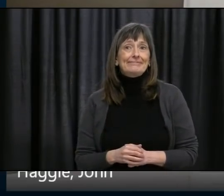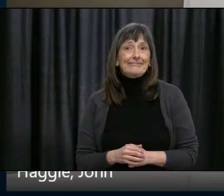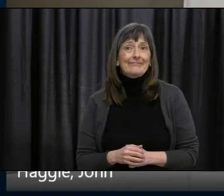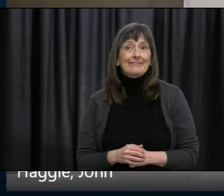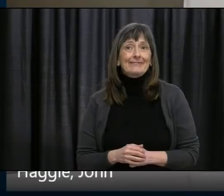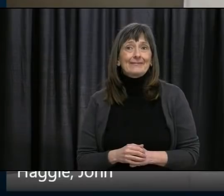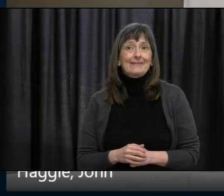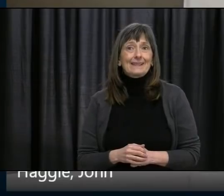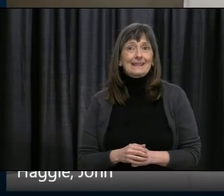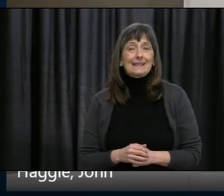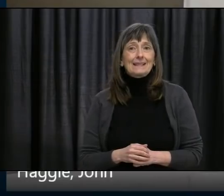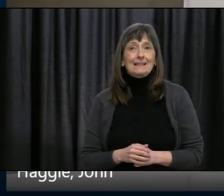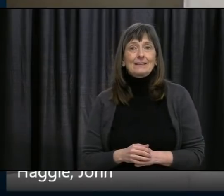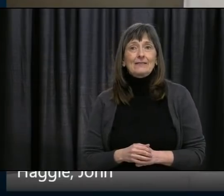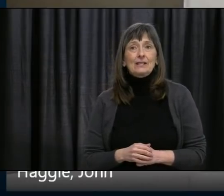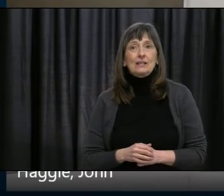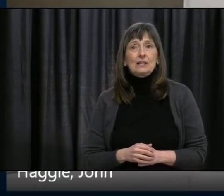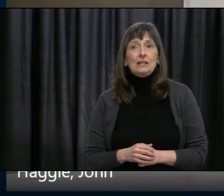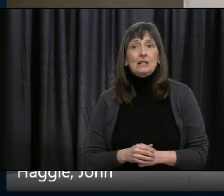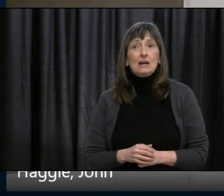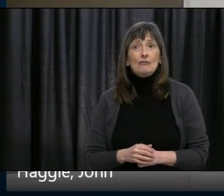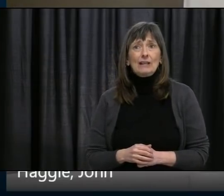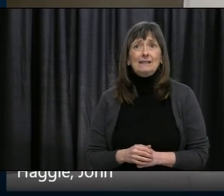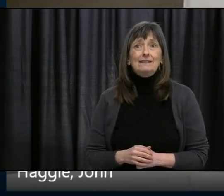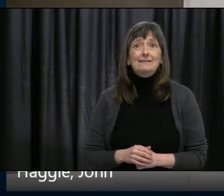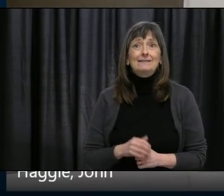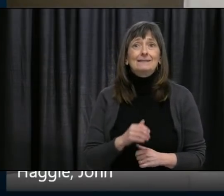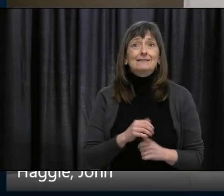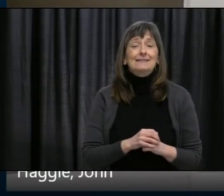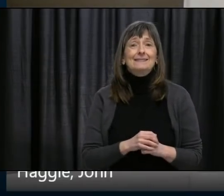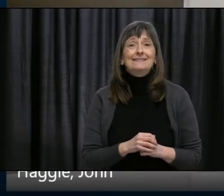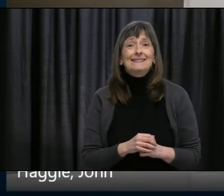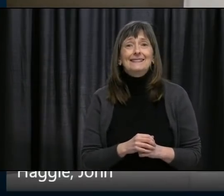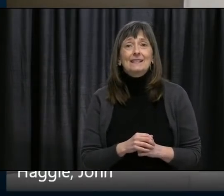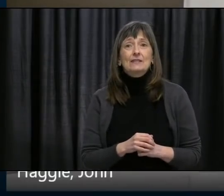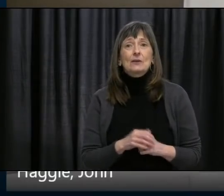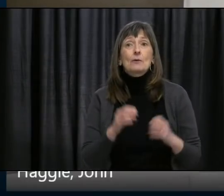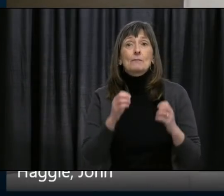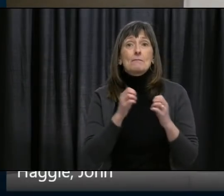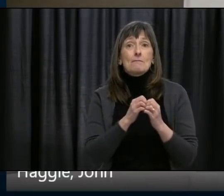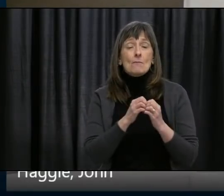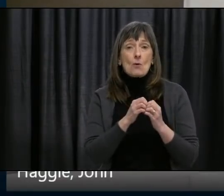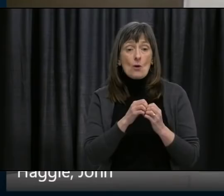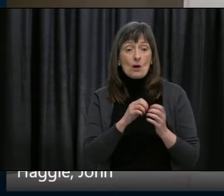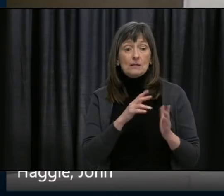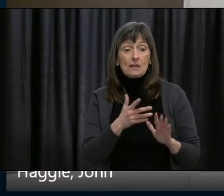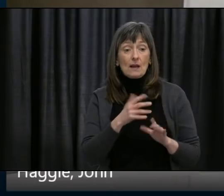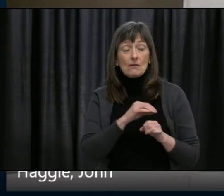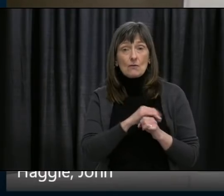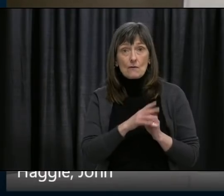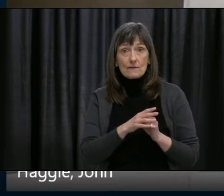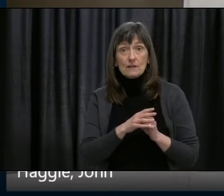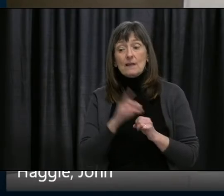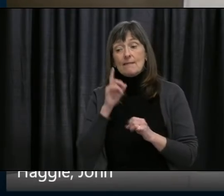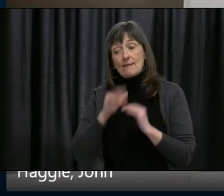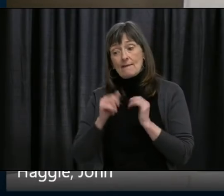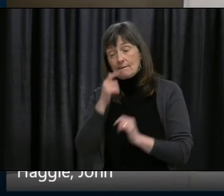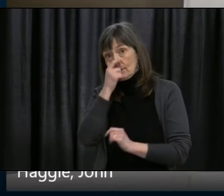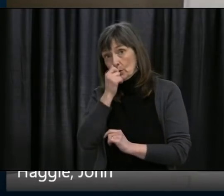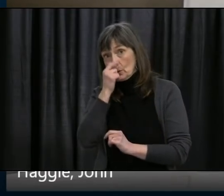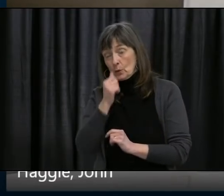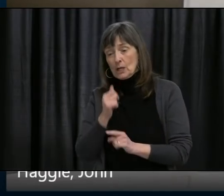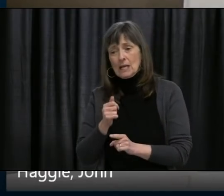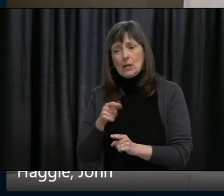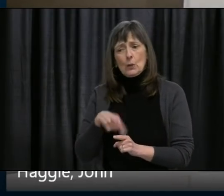you go back to previous questions. Everyone's hanging on for a vaccine. We have absolutely awful